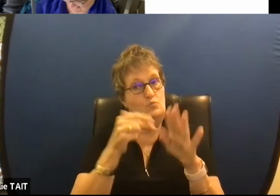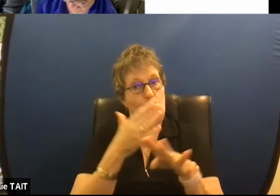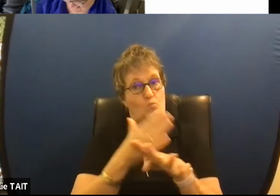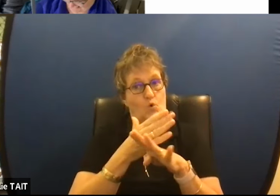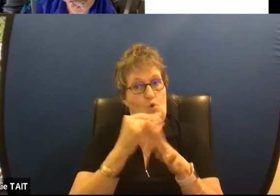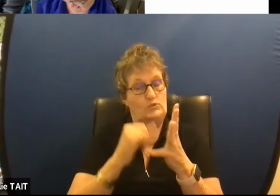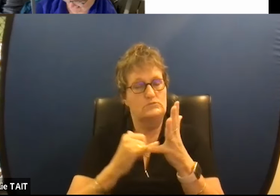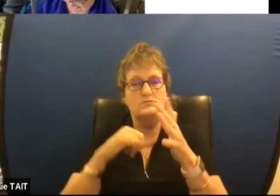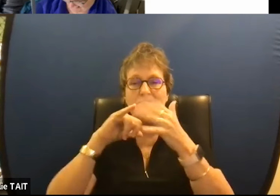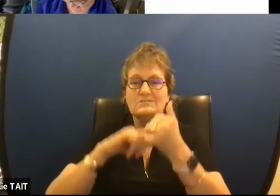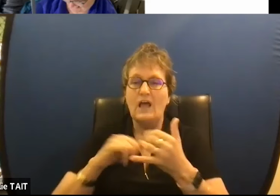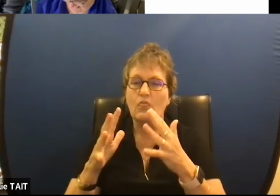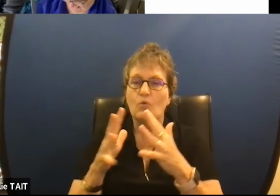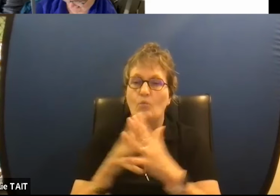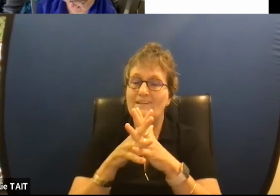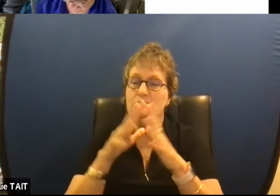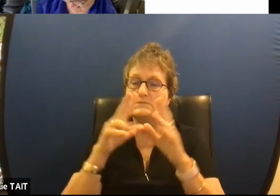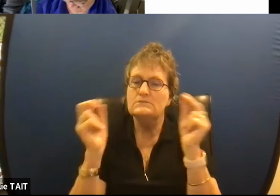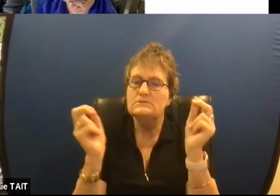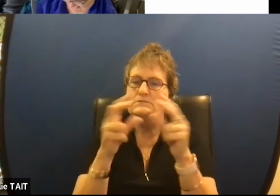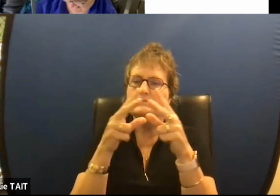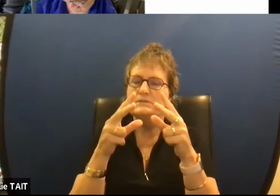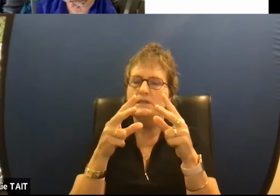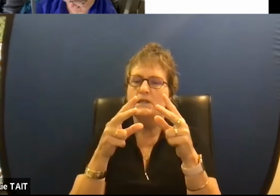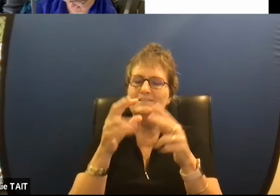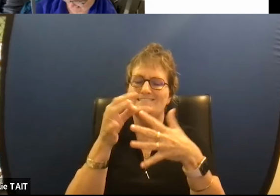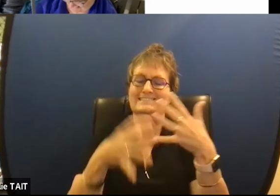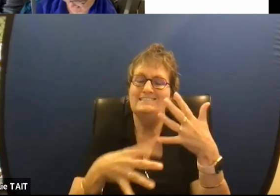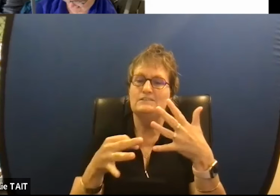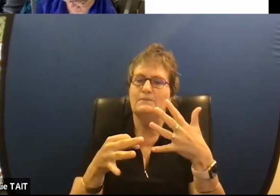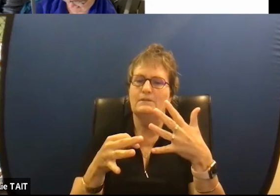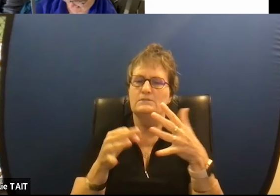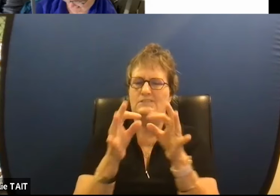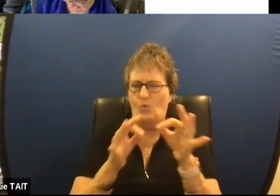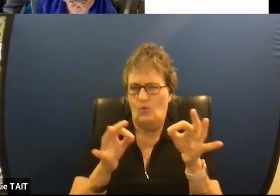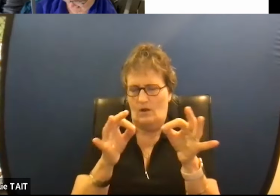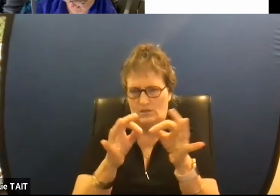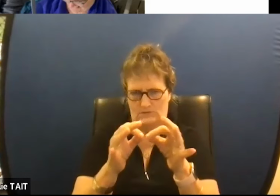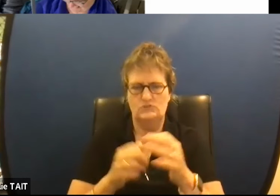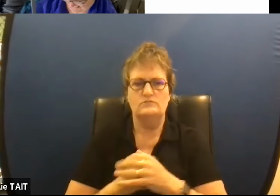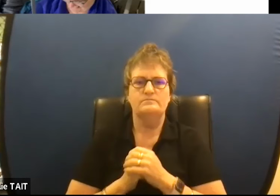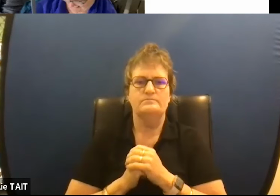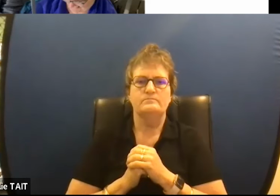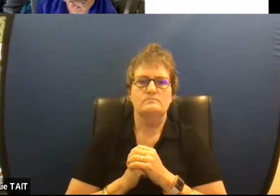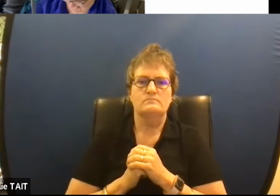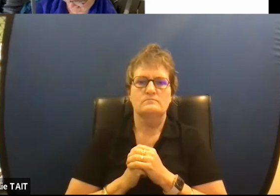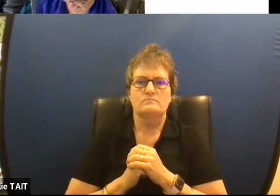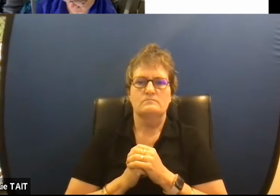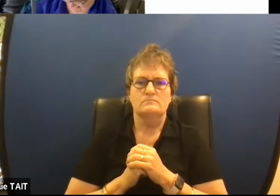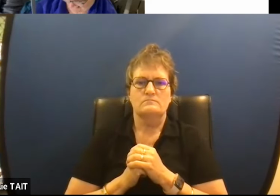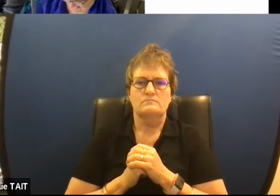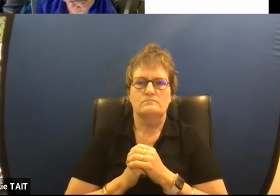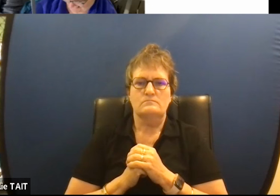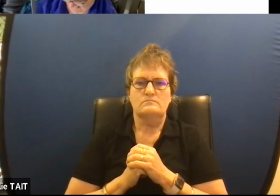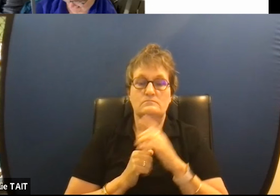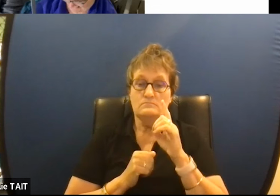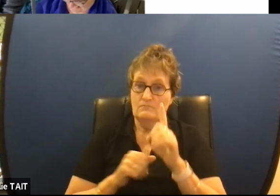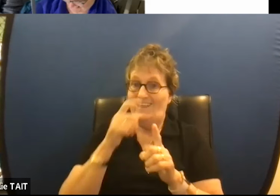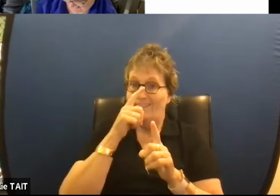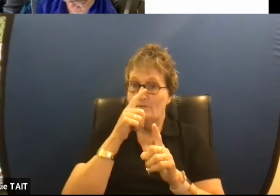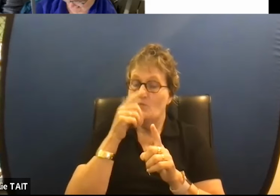most importantly, co-creation with nine other artists living with disability. I also identify as having lived